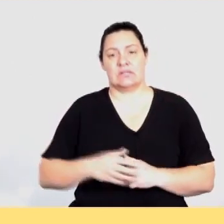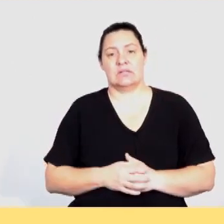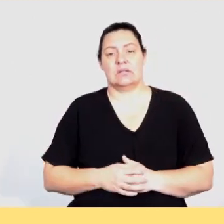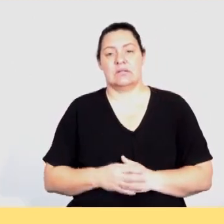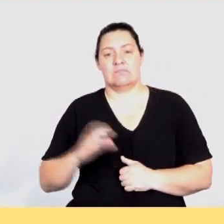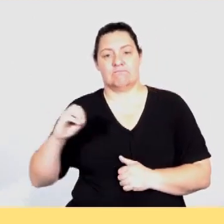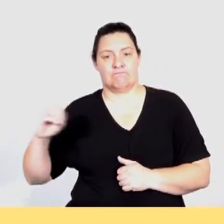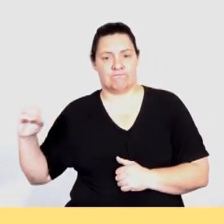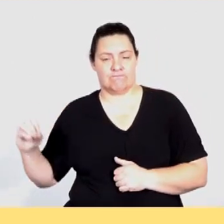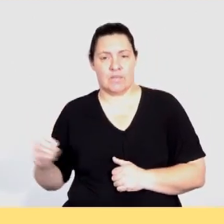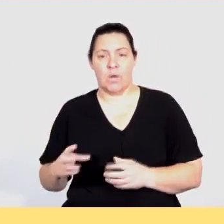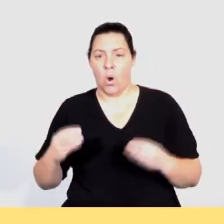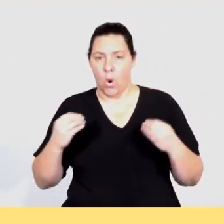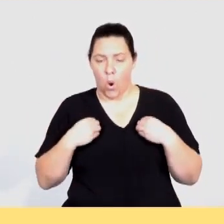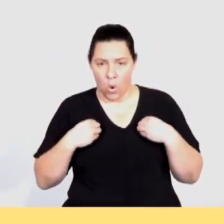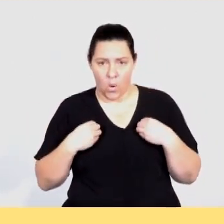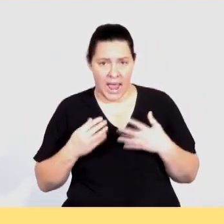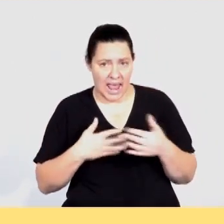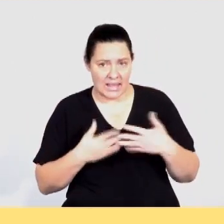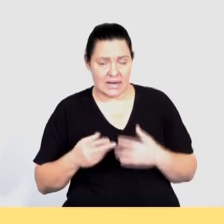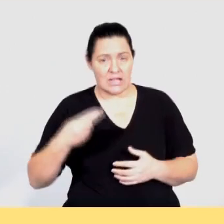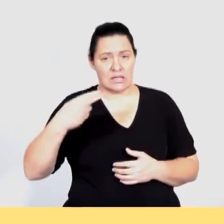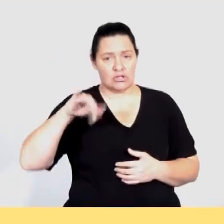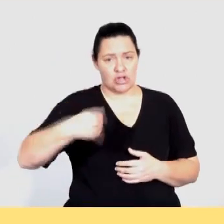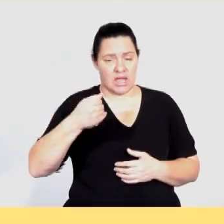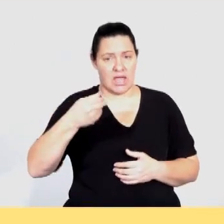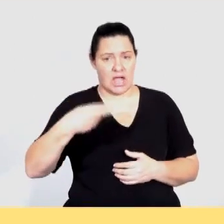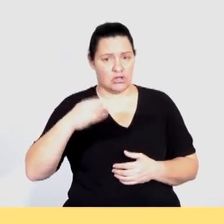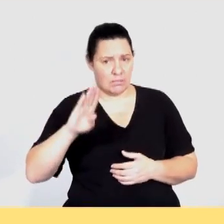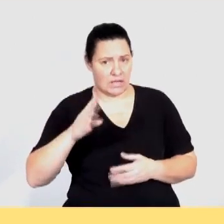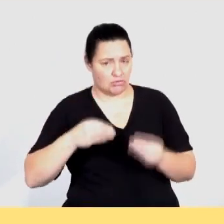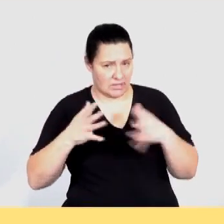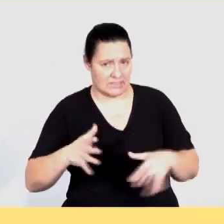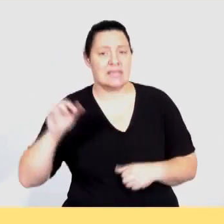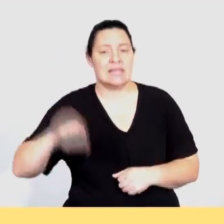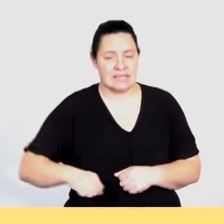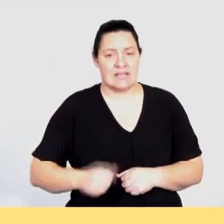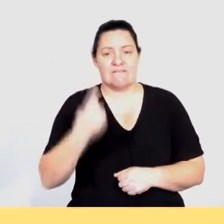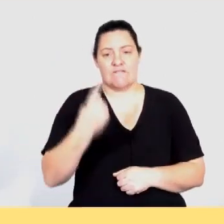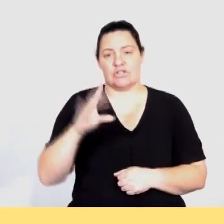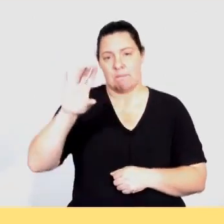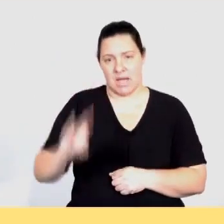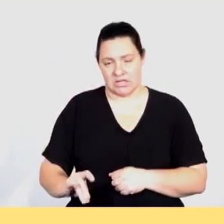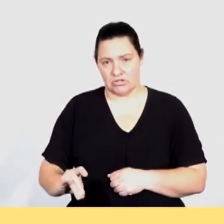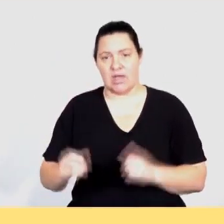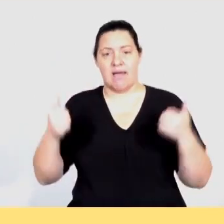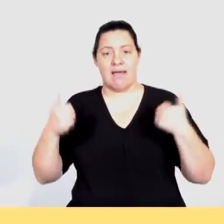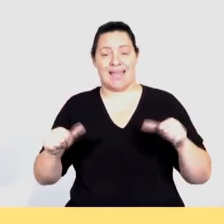6,000. Was I owing anything to JHB Traders? Yes. March